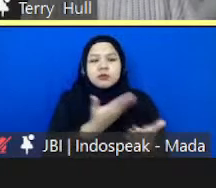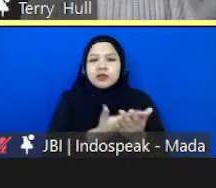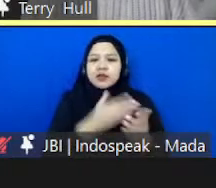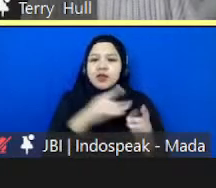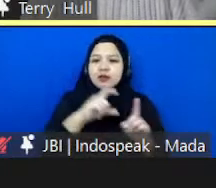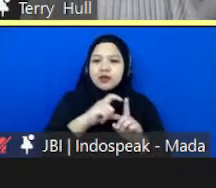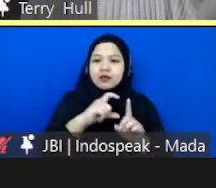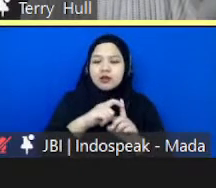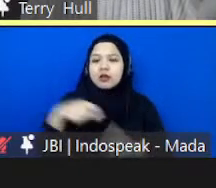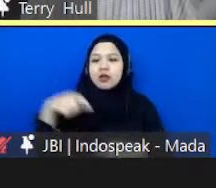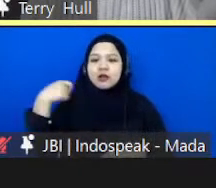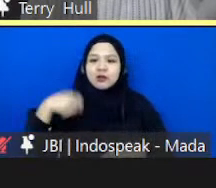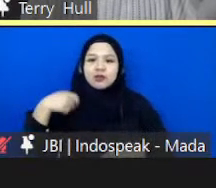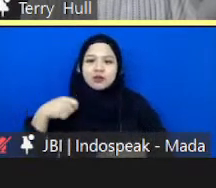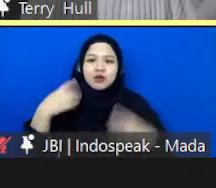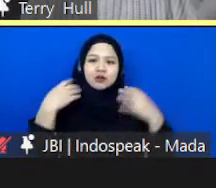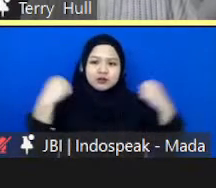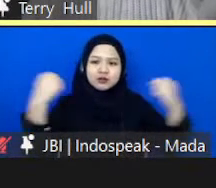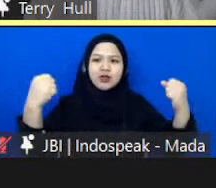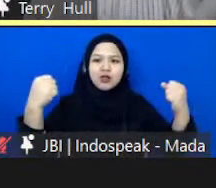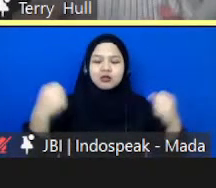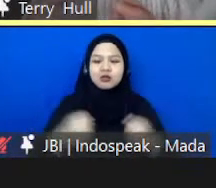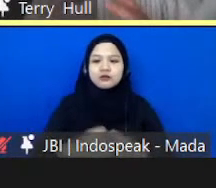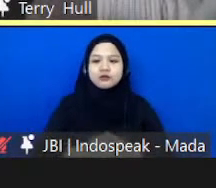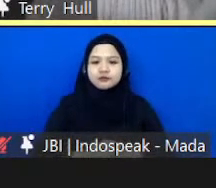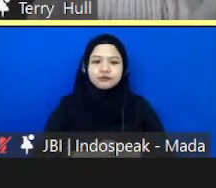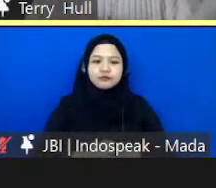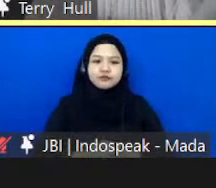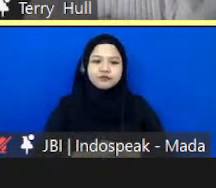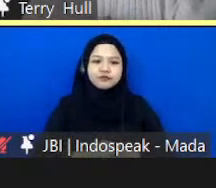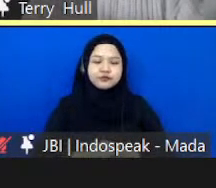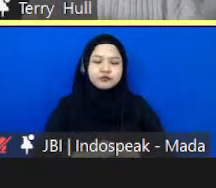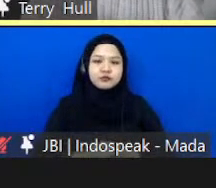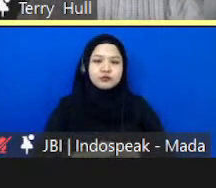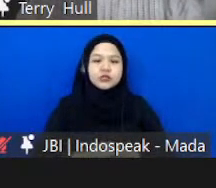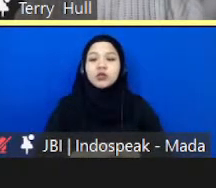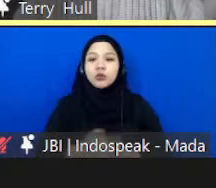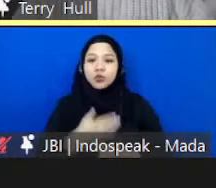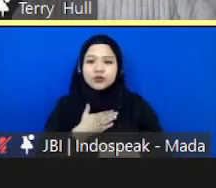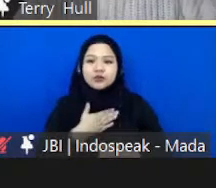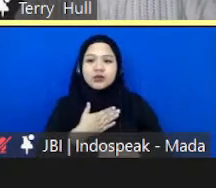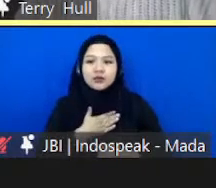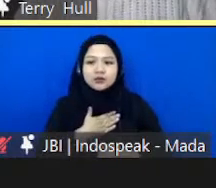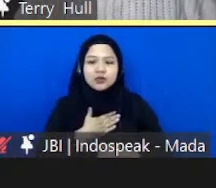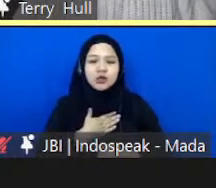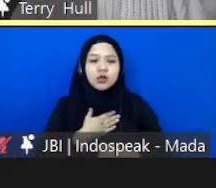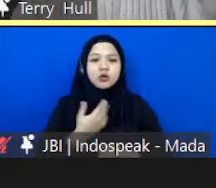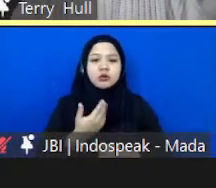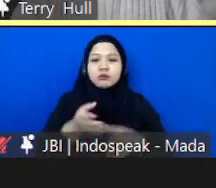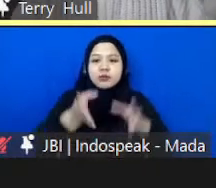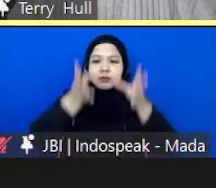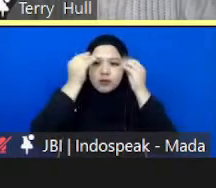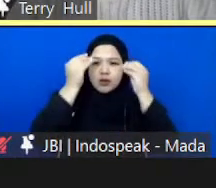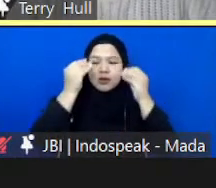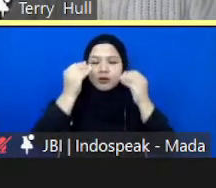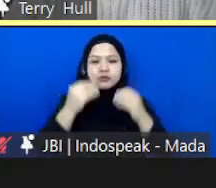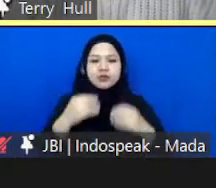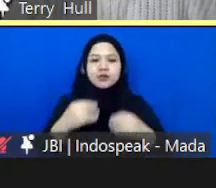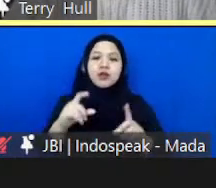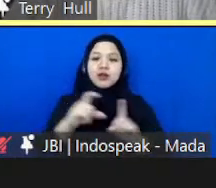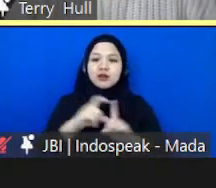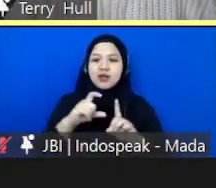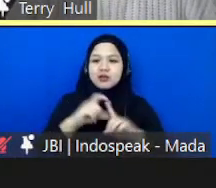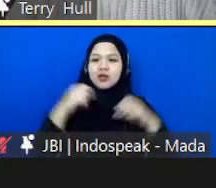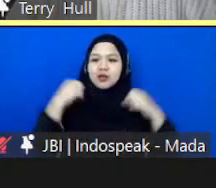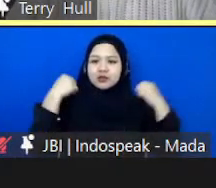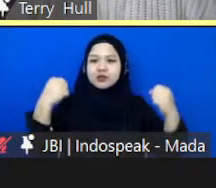sets. But for me to understand health data, I'd